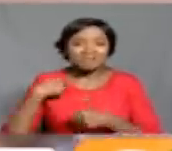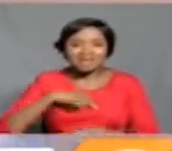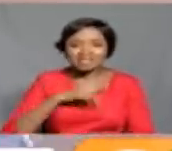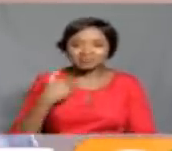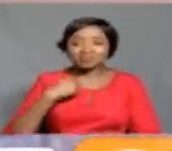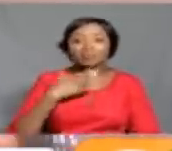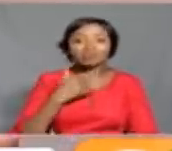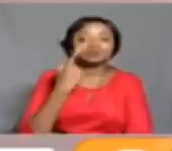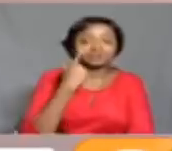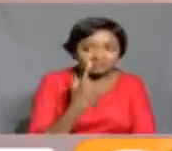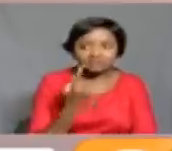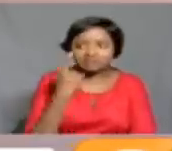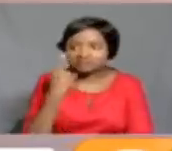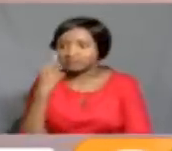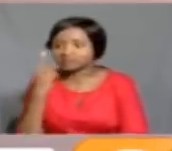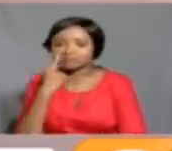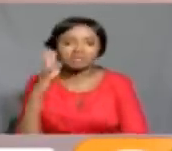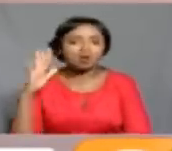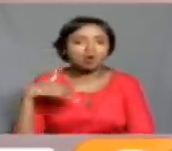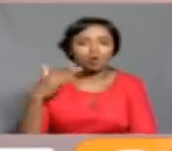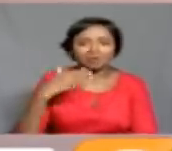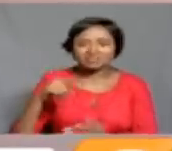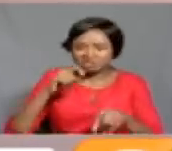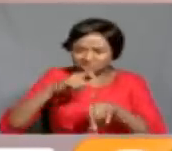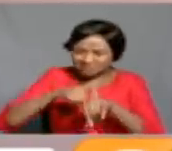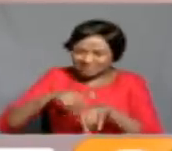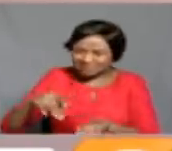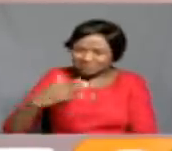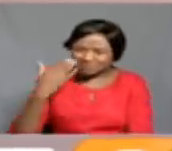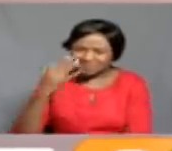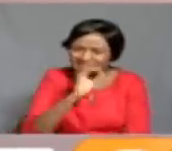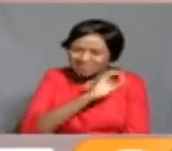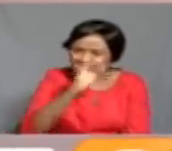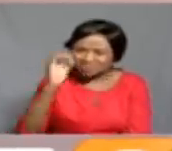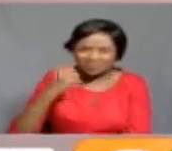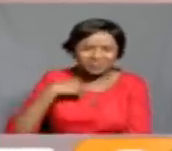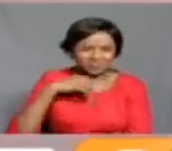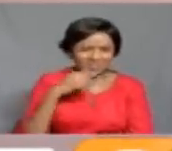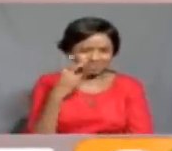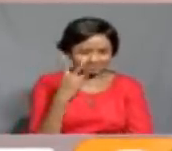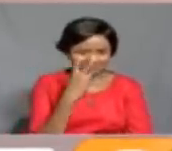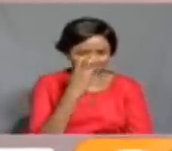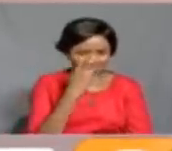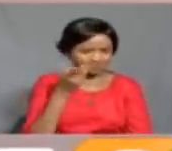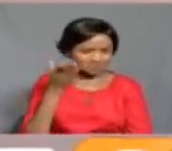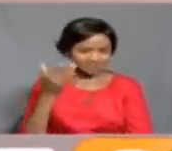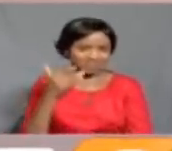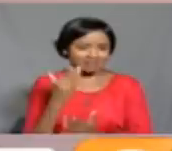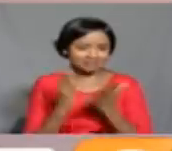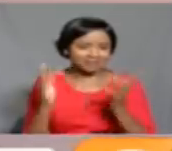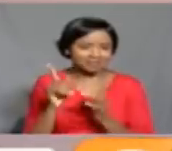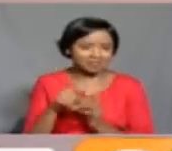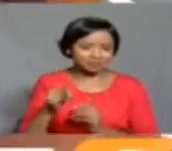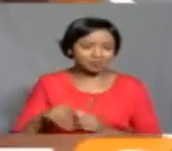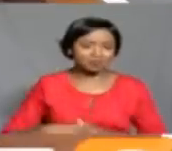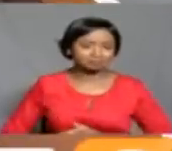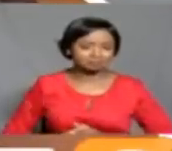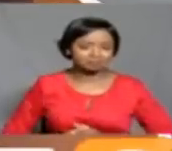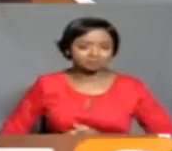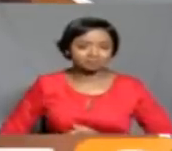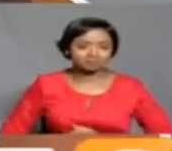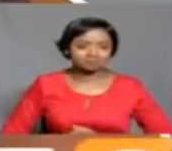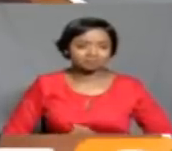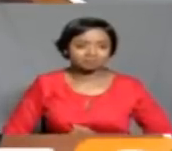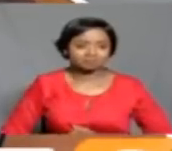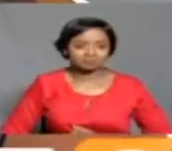seeing you all the time, then when you go missing, then something is but wrong. But do you remember actually when the president went on leave last year? Yep. Was it for three